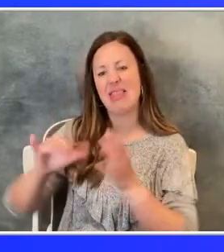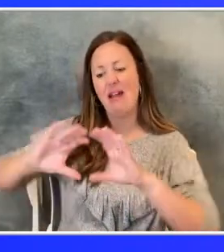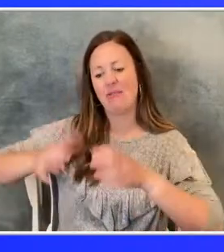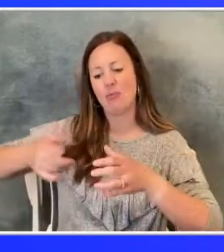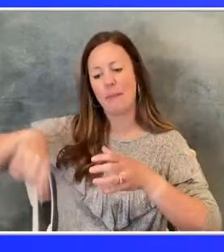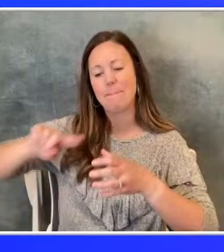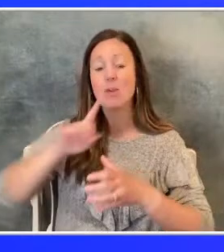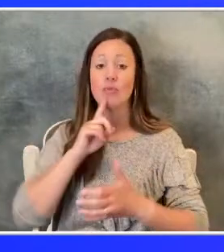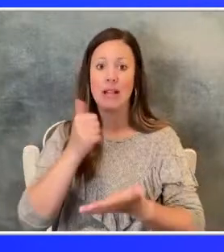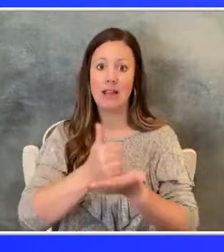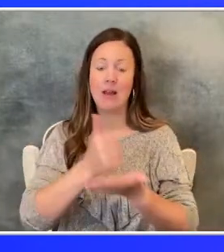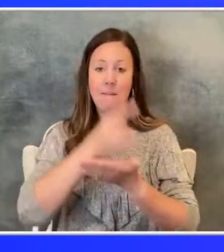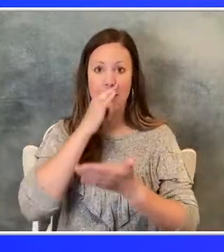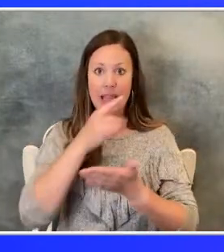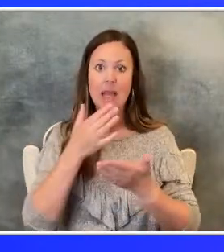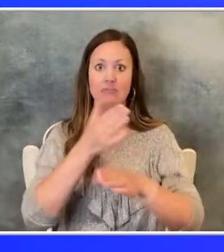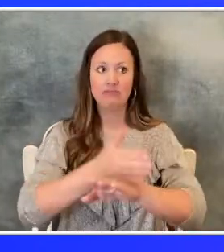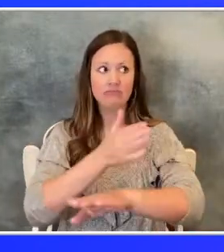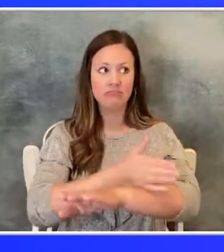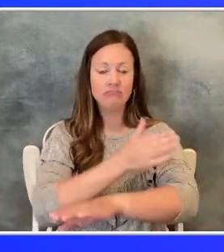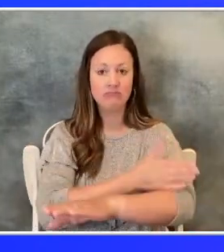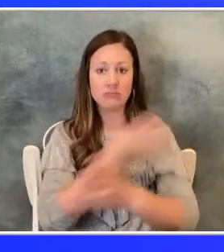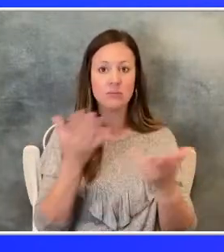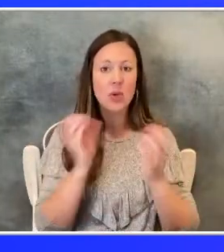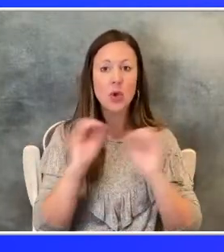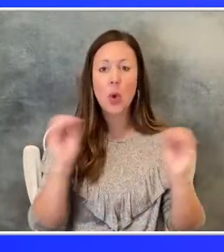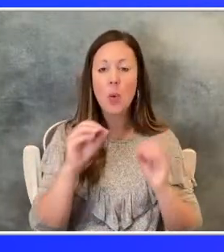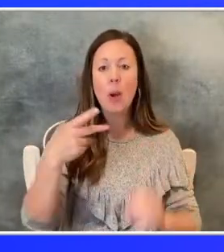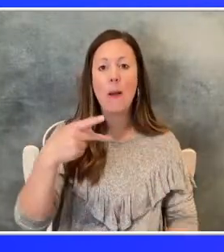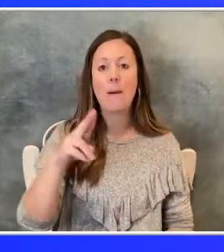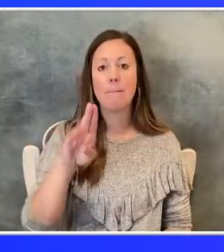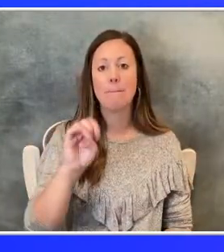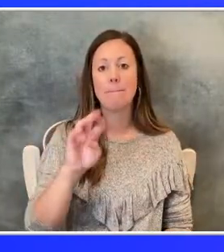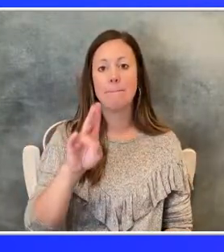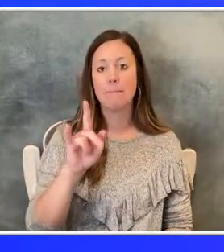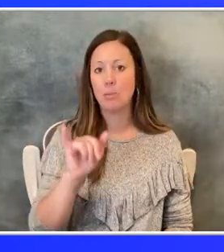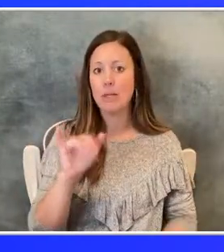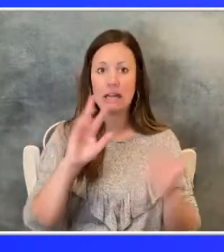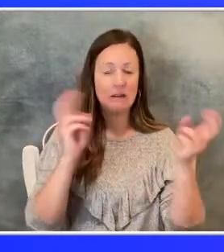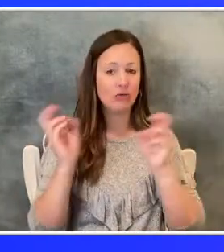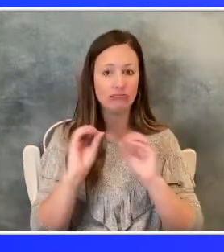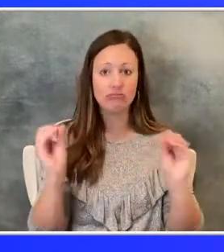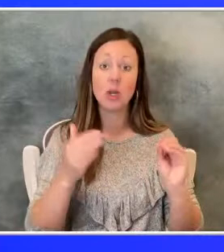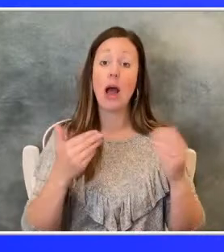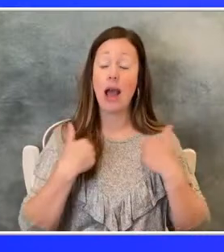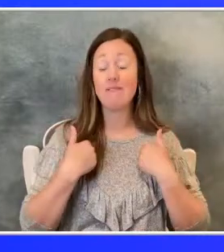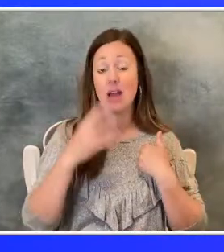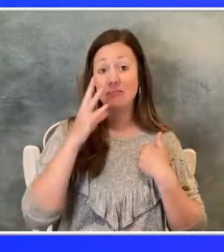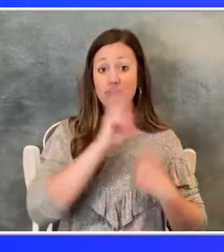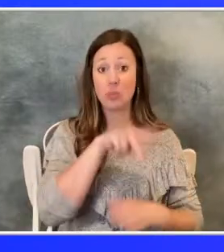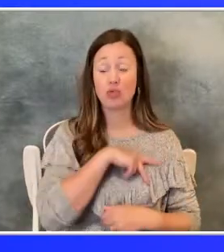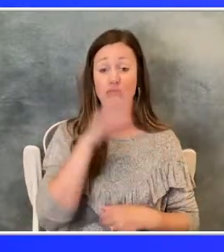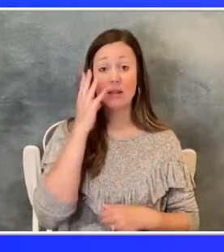any growth or puberty issues. So I've had personal experience using them. And as Dr.